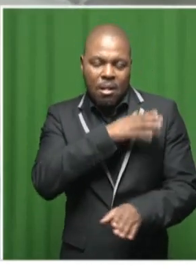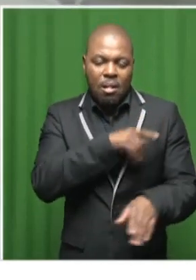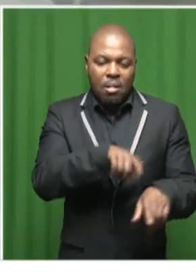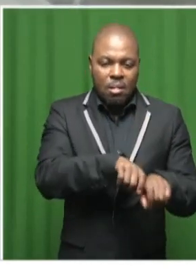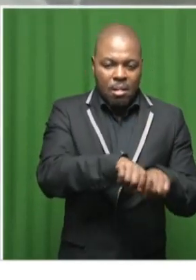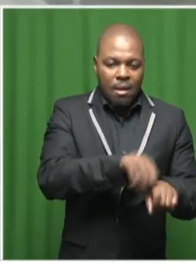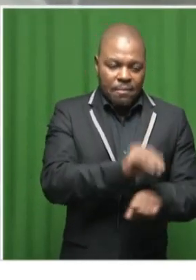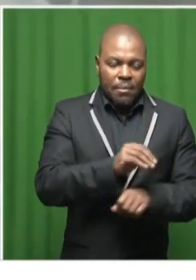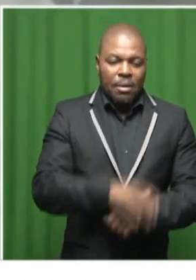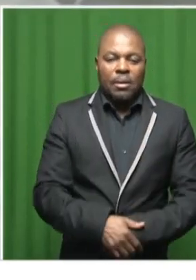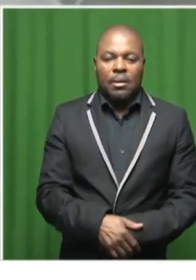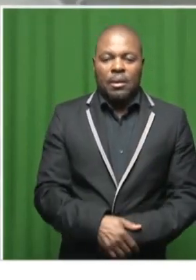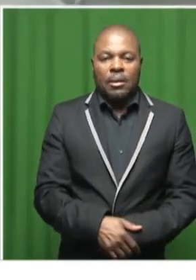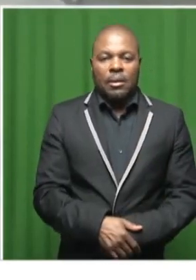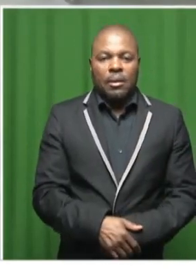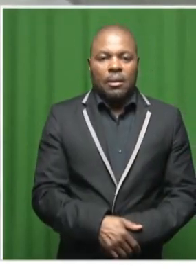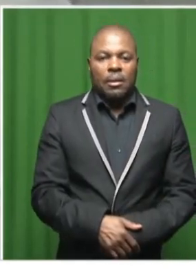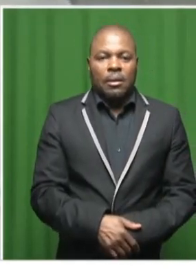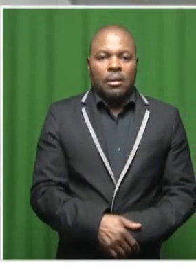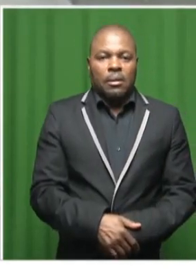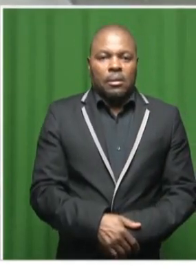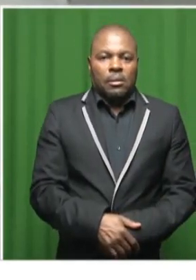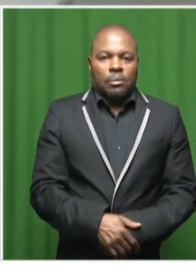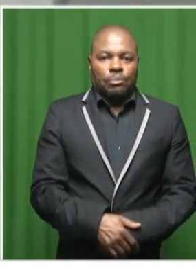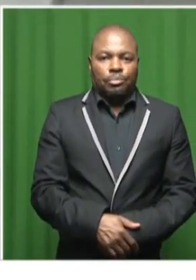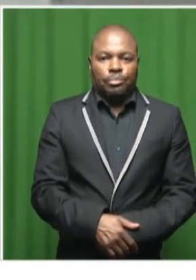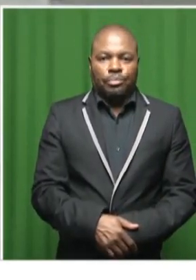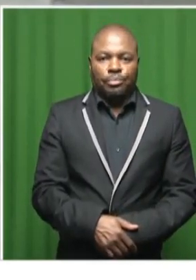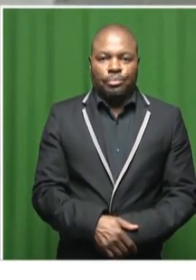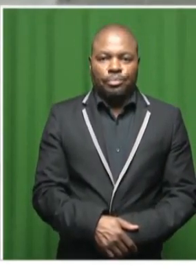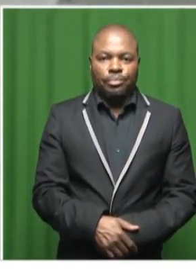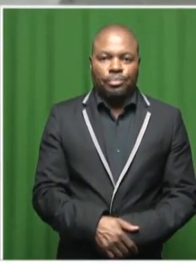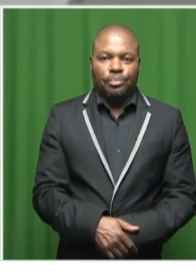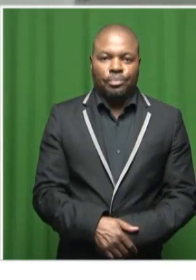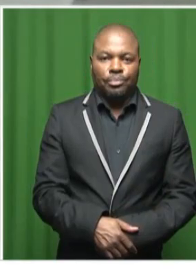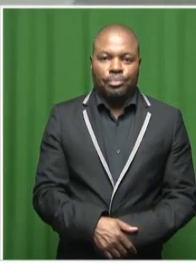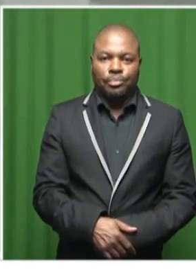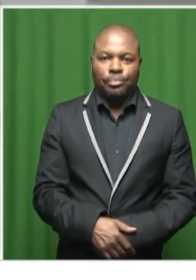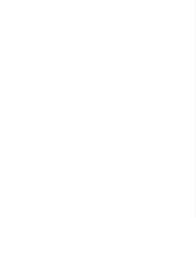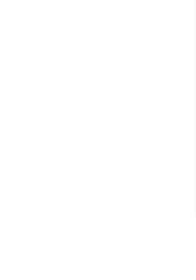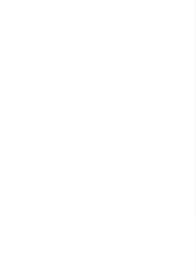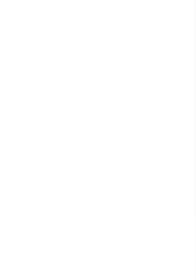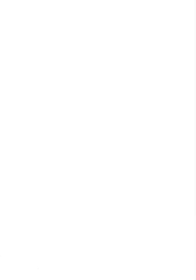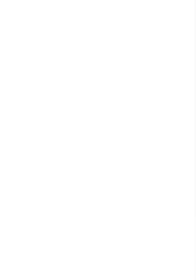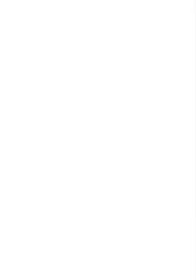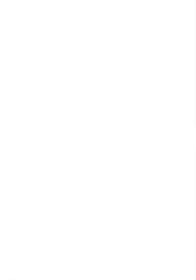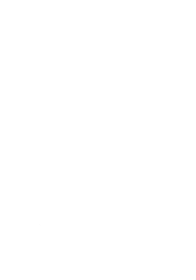Atule Joga, SABC News, Cape Town.